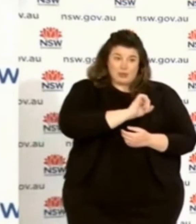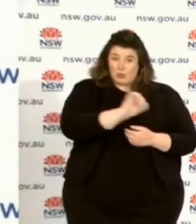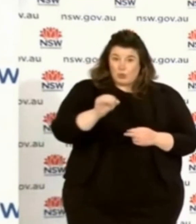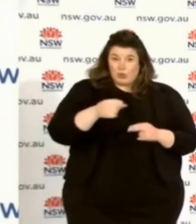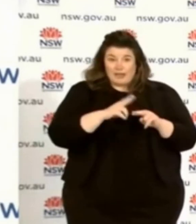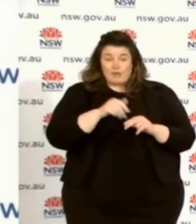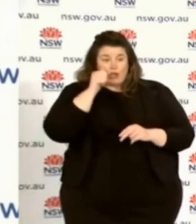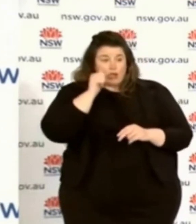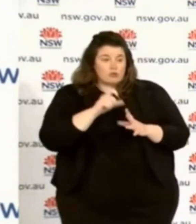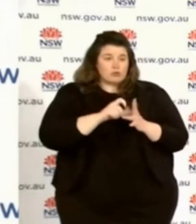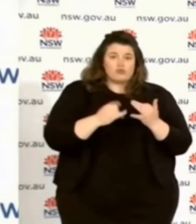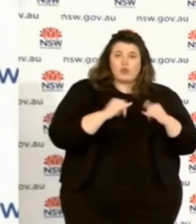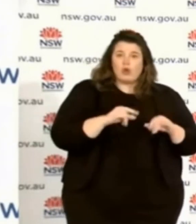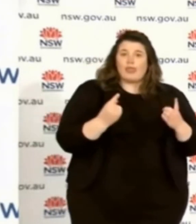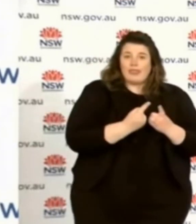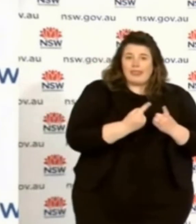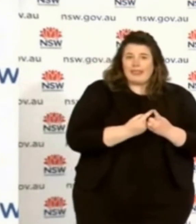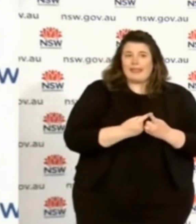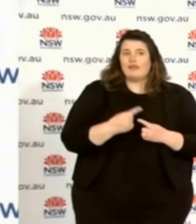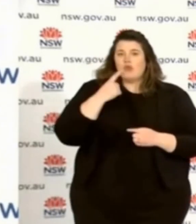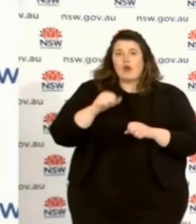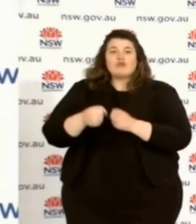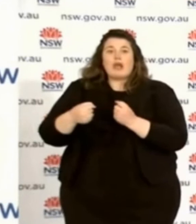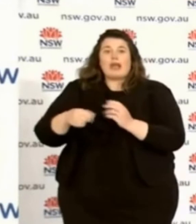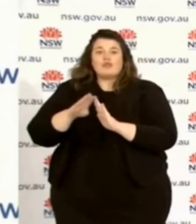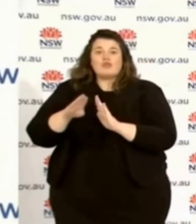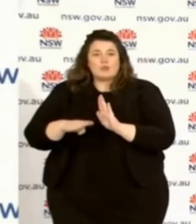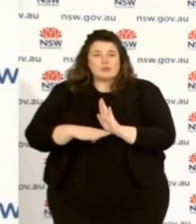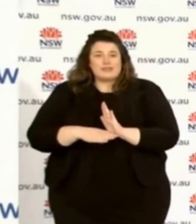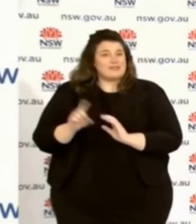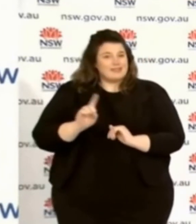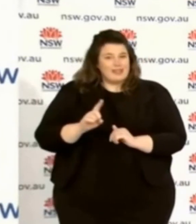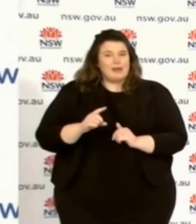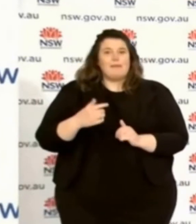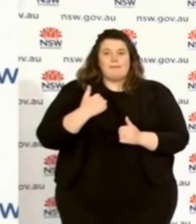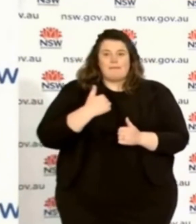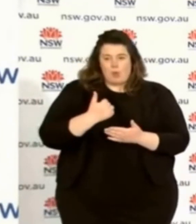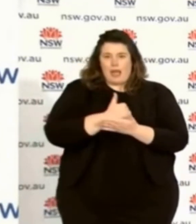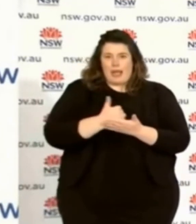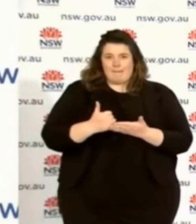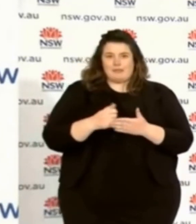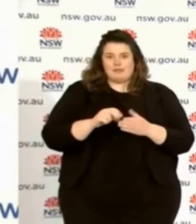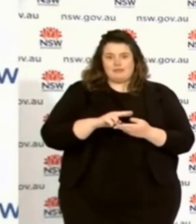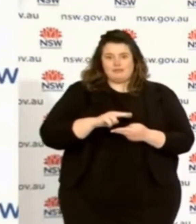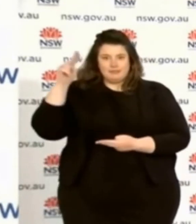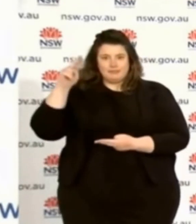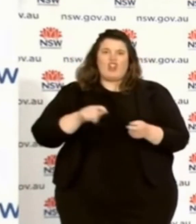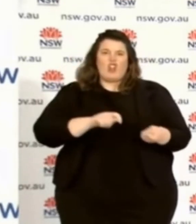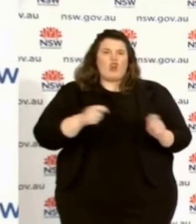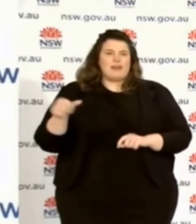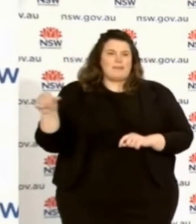things, if we take this as an opportunity to go beyond the rules, what will happen is you'll see more communities put back into lockdown,